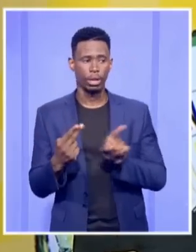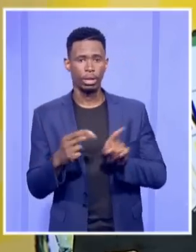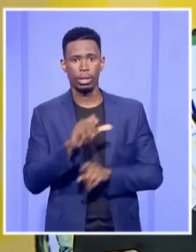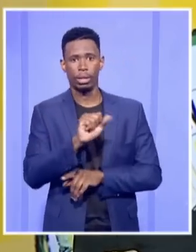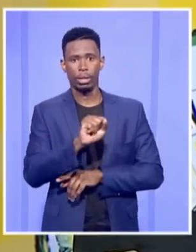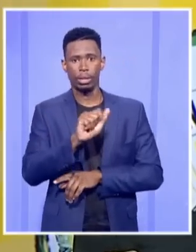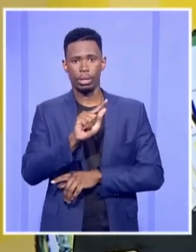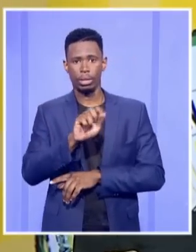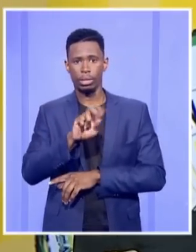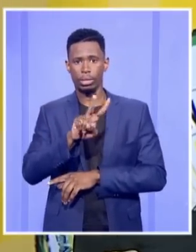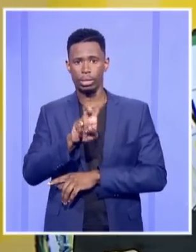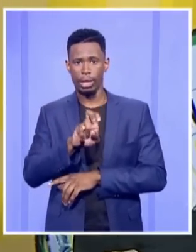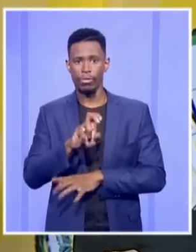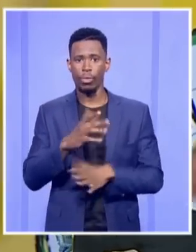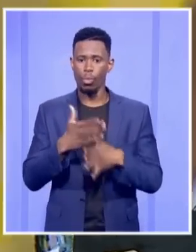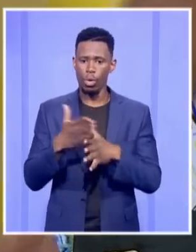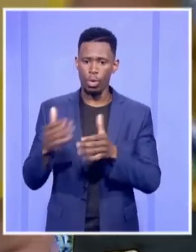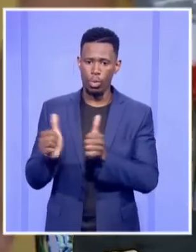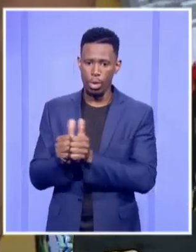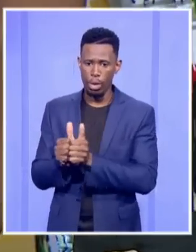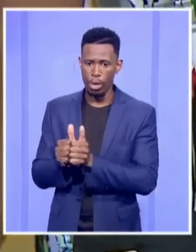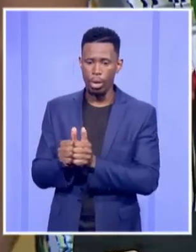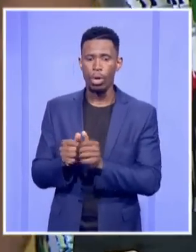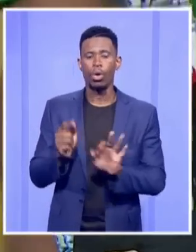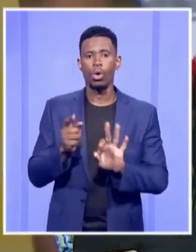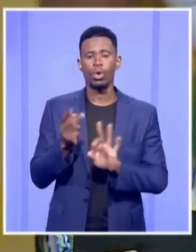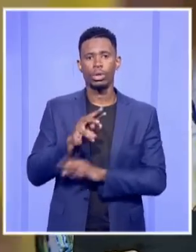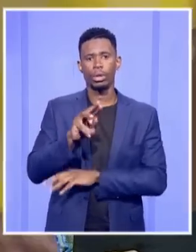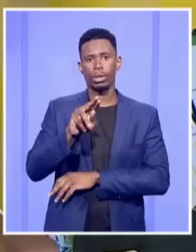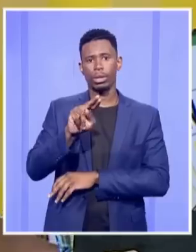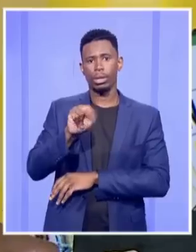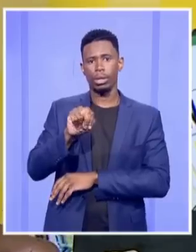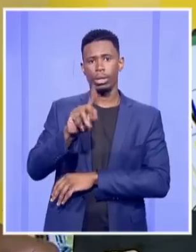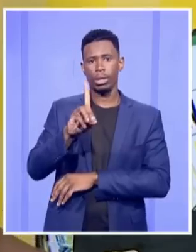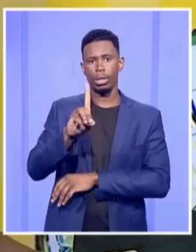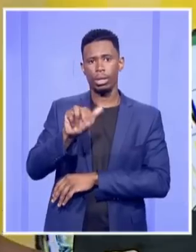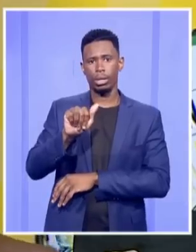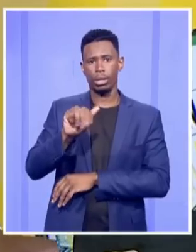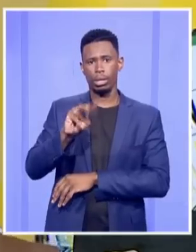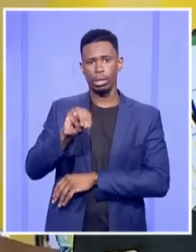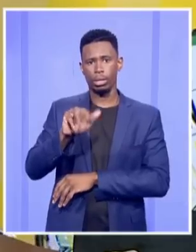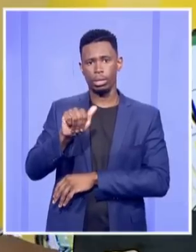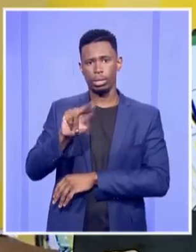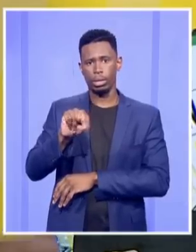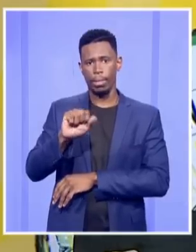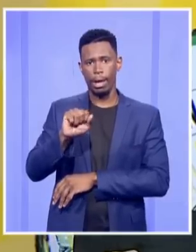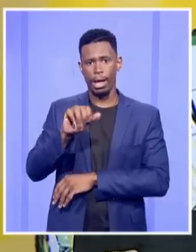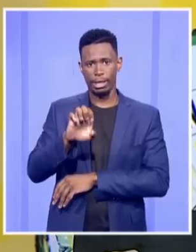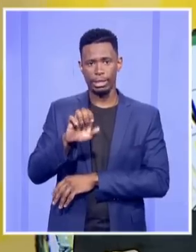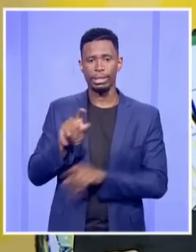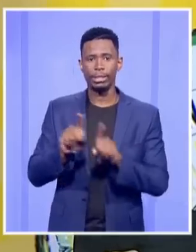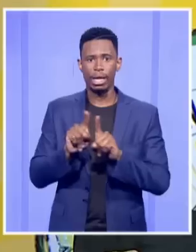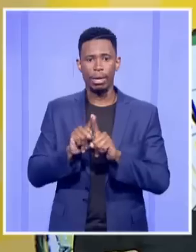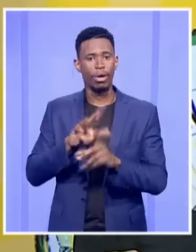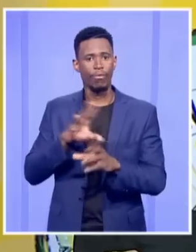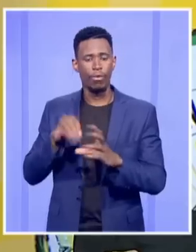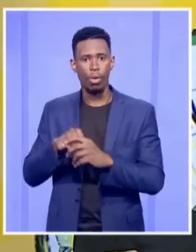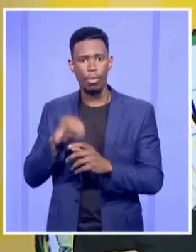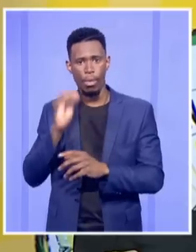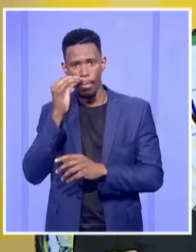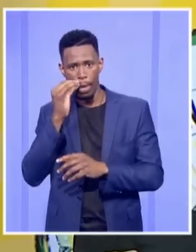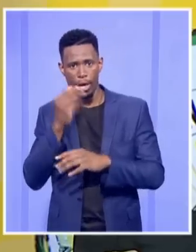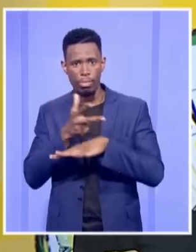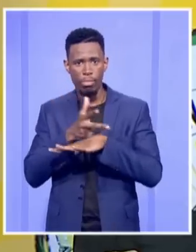Comrade Mlemandlela, Ndamase. Comrade Mlemandlela is part of the media relations team.